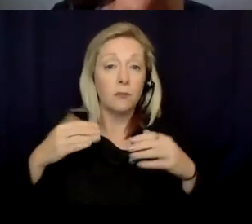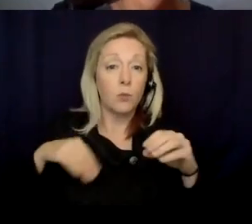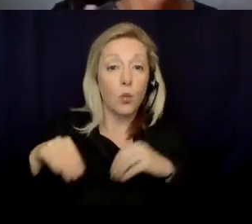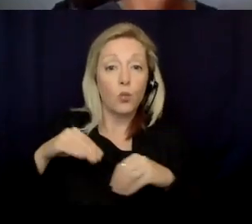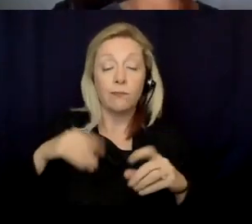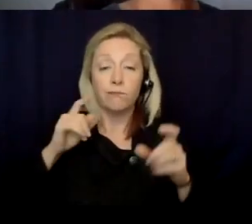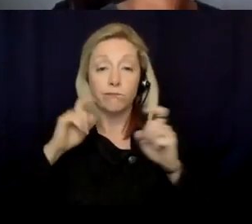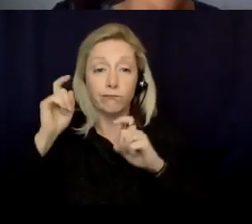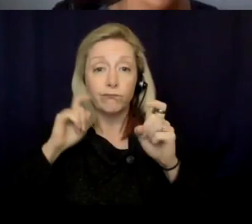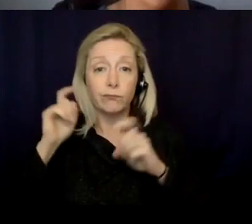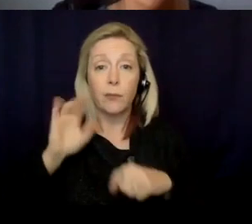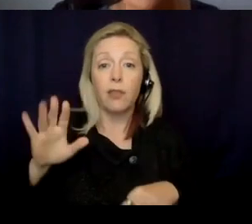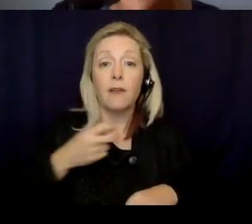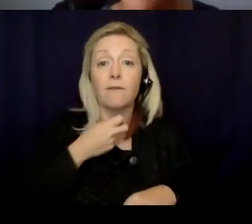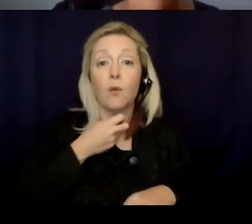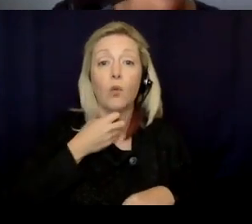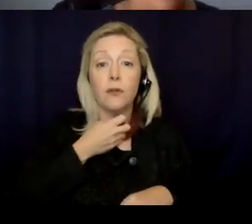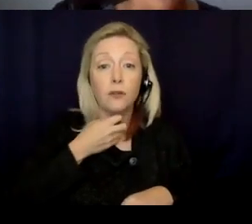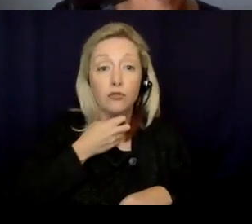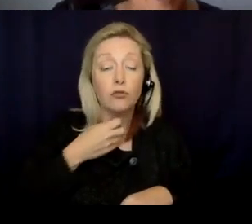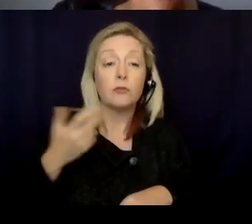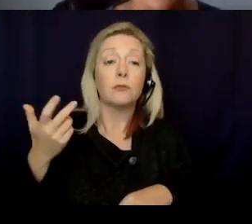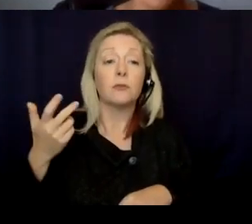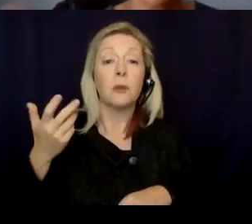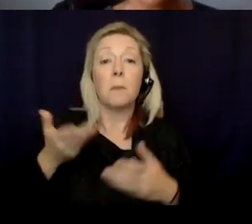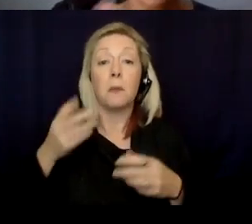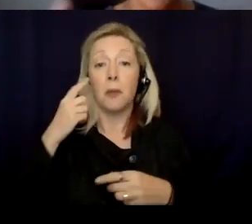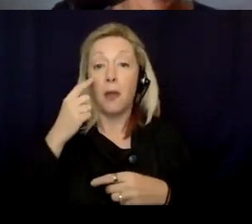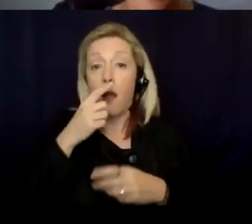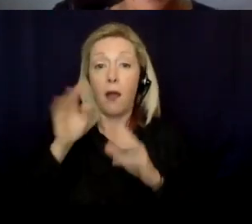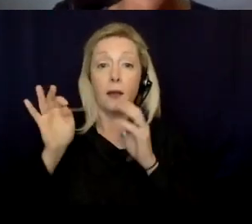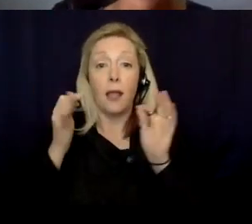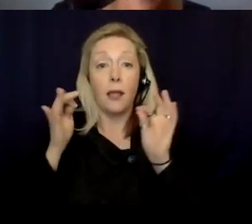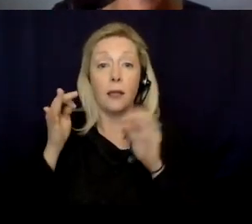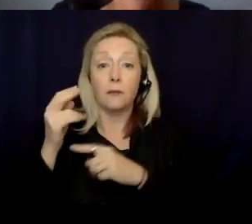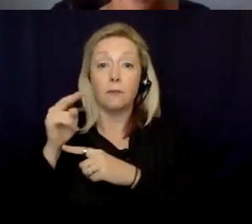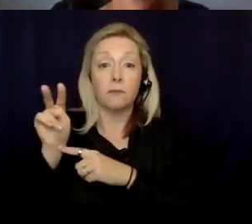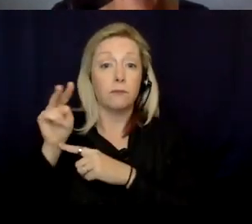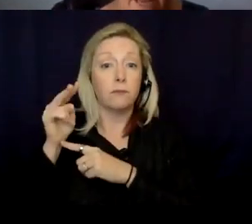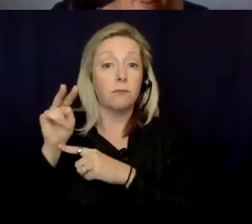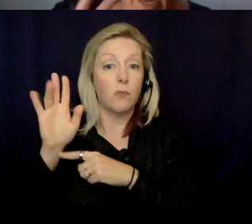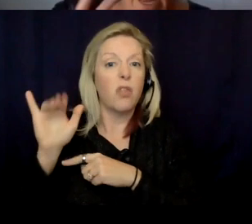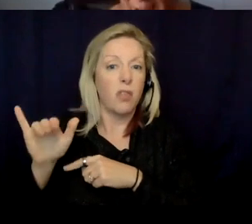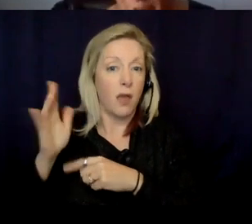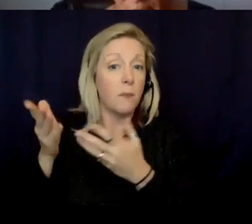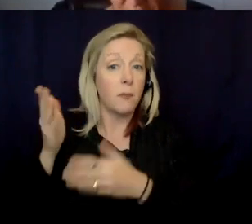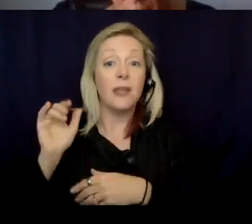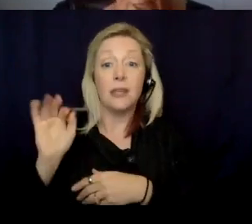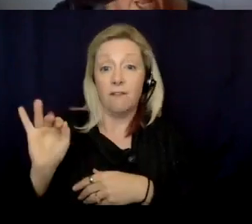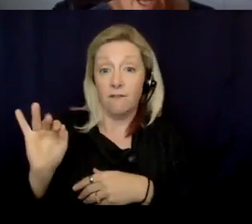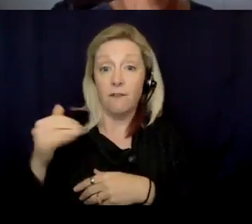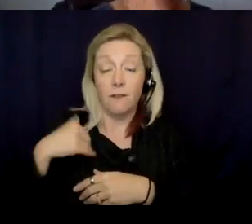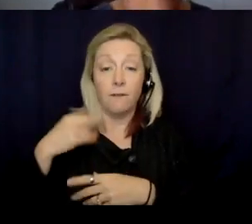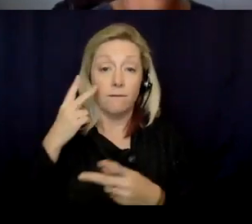expressions, vocalizations, and maybe even eye gaze. This is where eye gaze may come in. If they have the